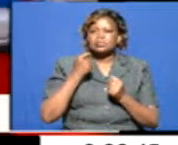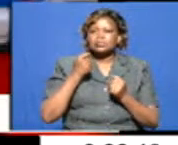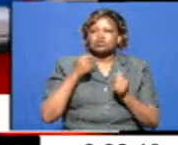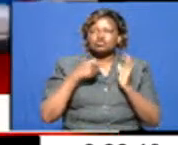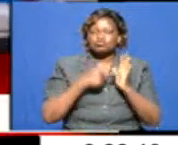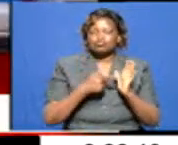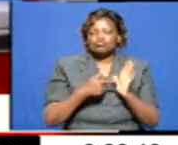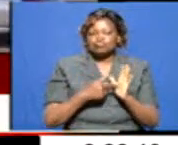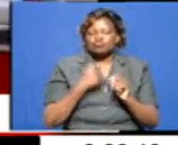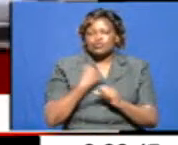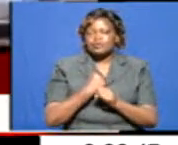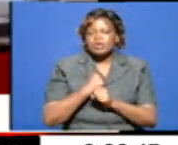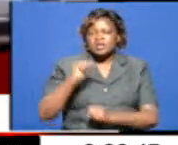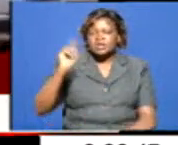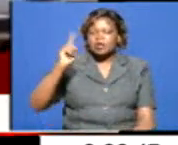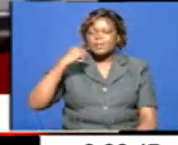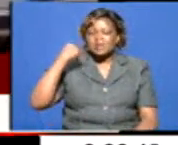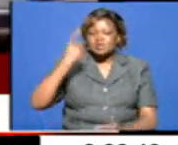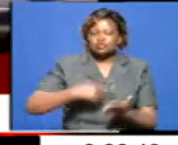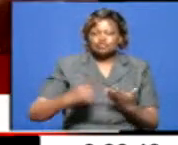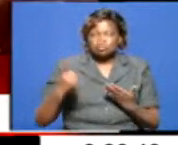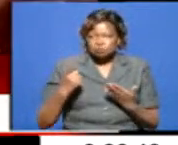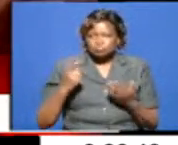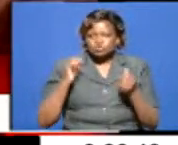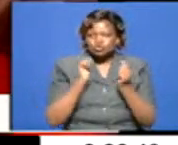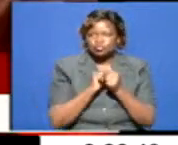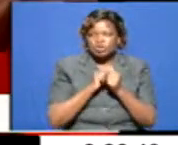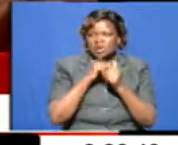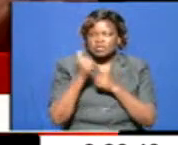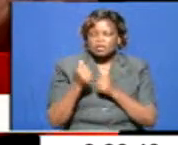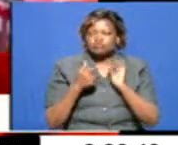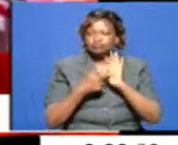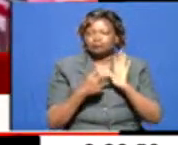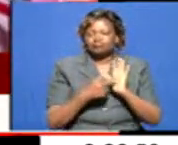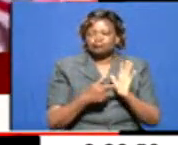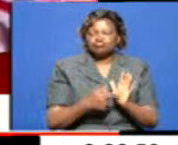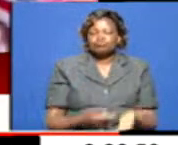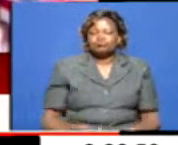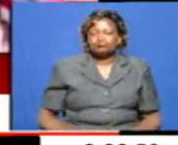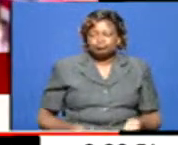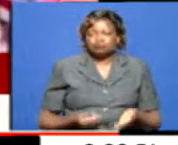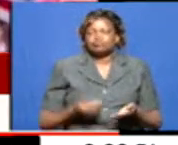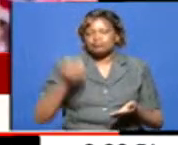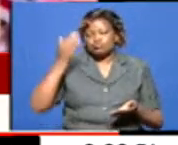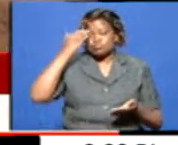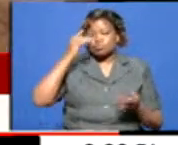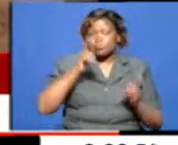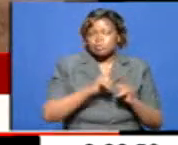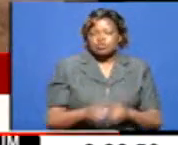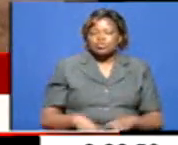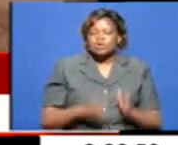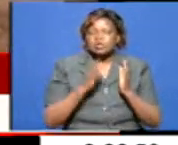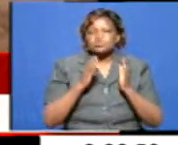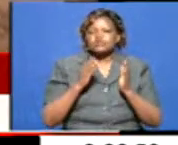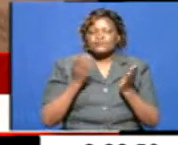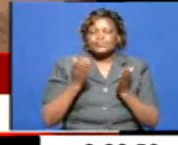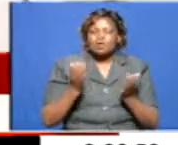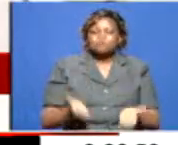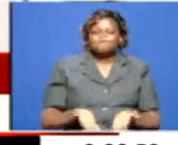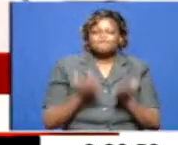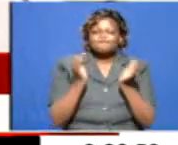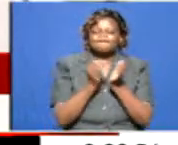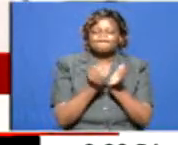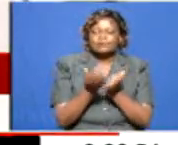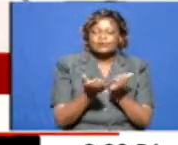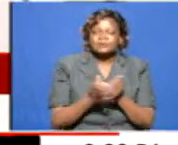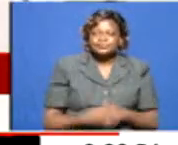to be held in Nairobi next week, alongside other expos, have been identified as avenues for business recovery for small businesses.